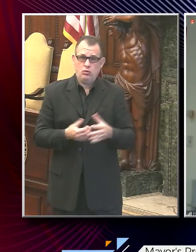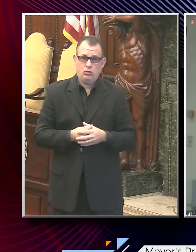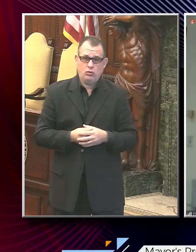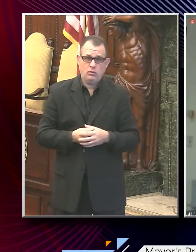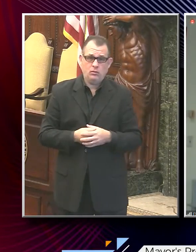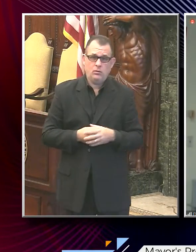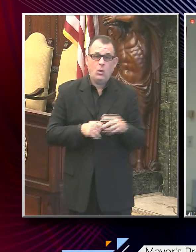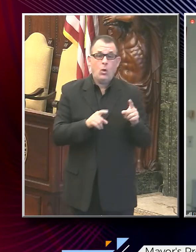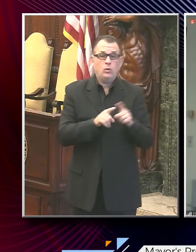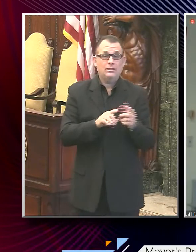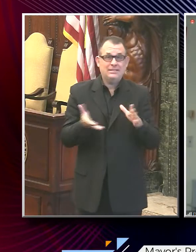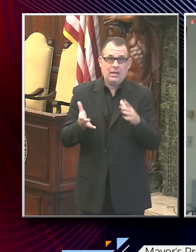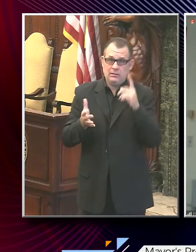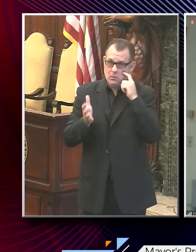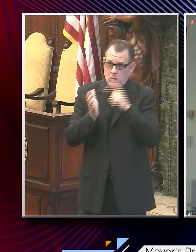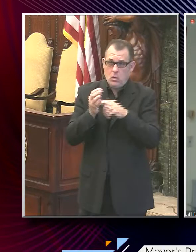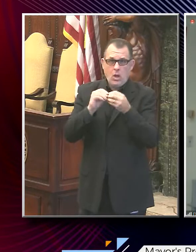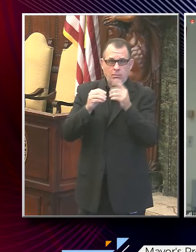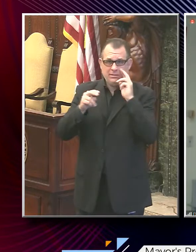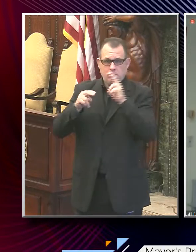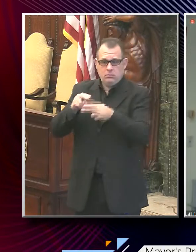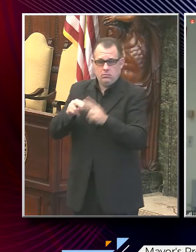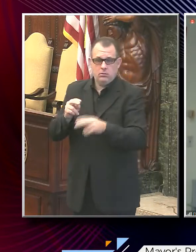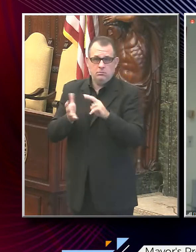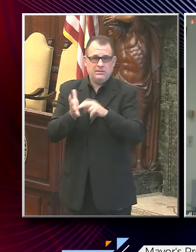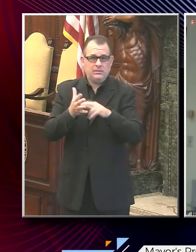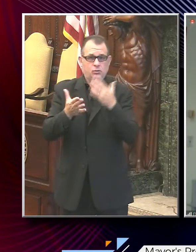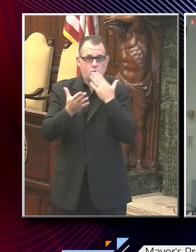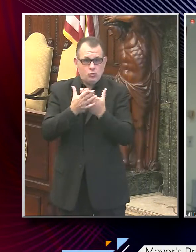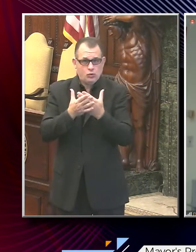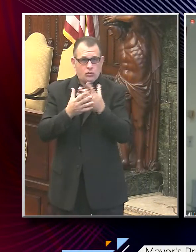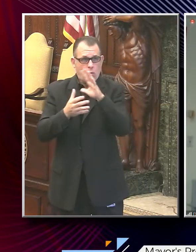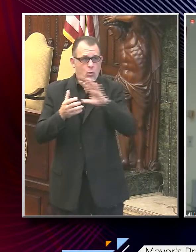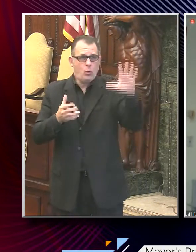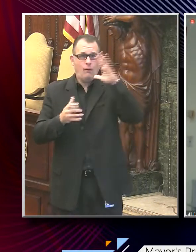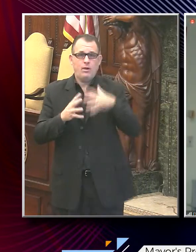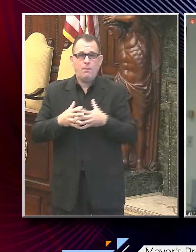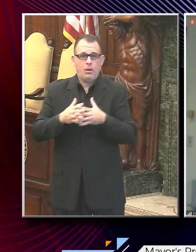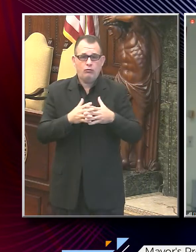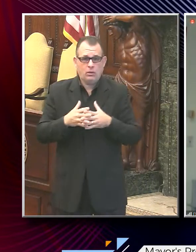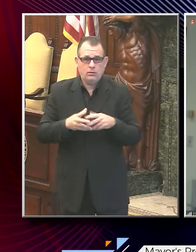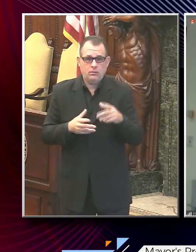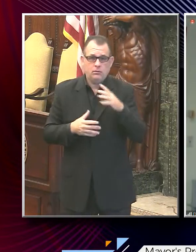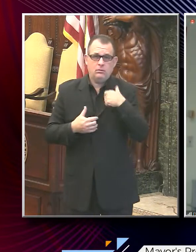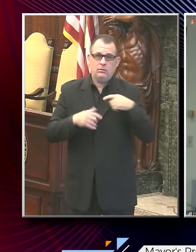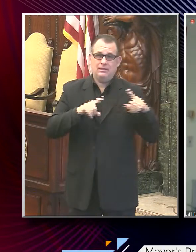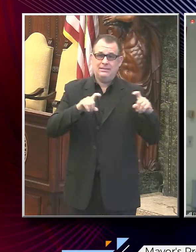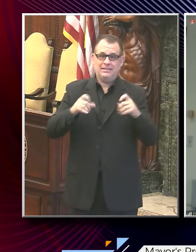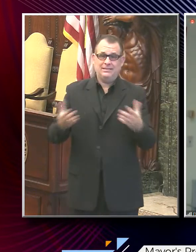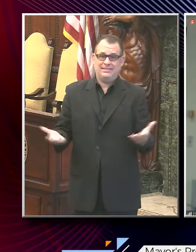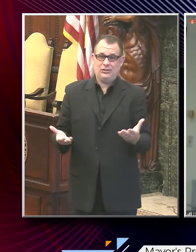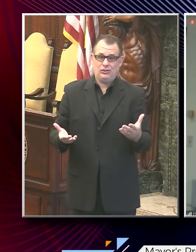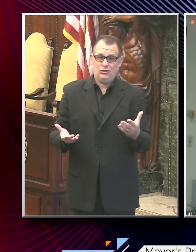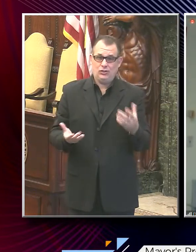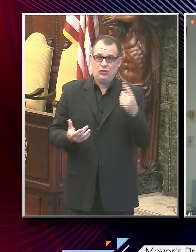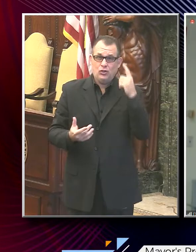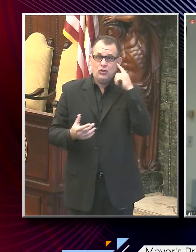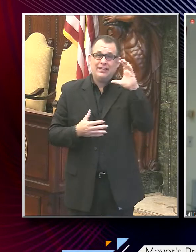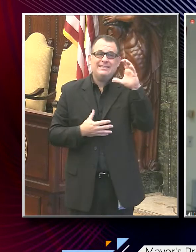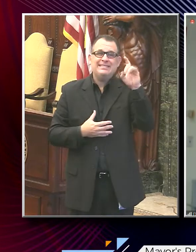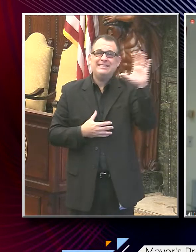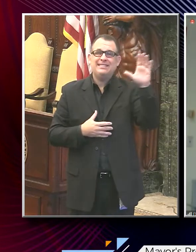All those signs are going in the right direction. A couple of words on testing. As you may have heard, the CDC recently changed